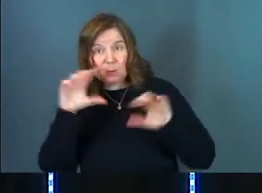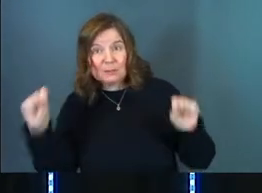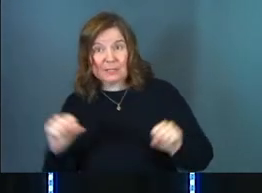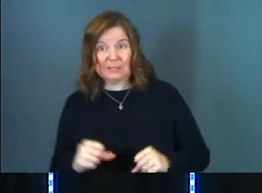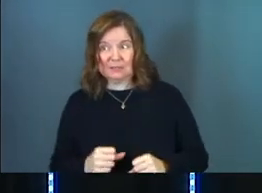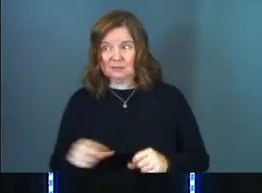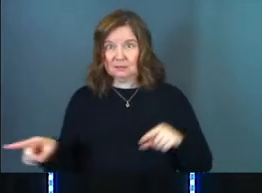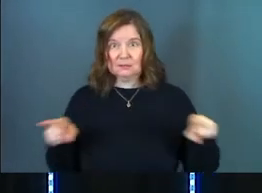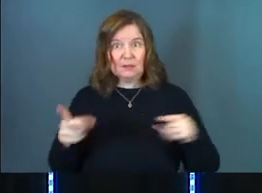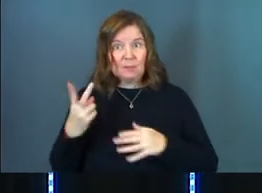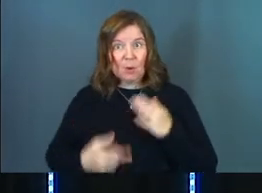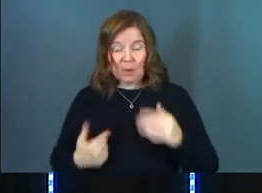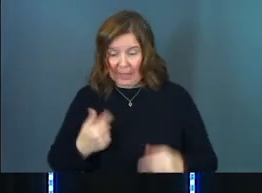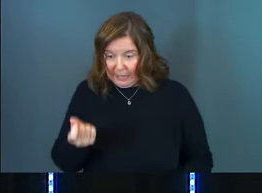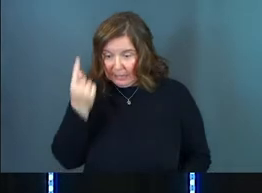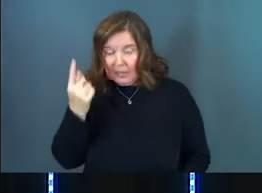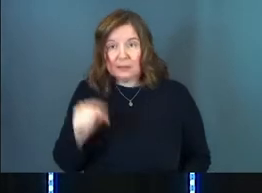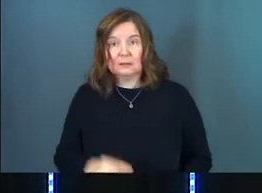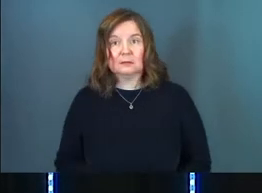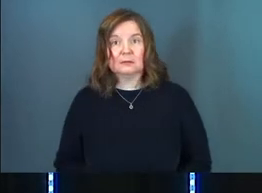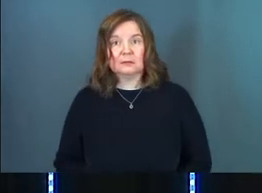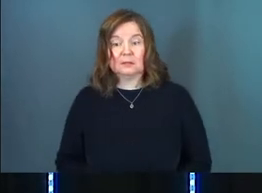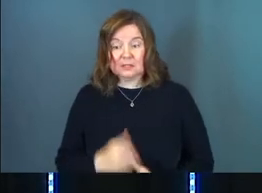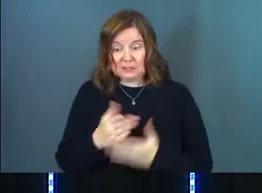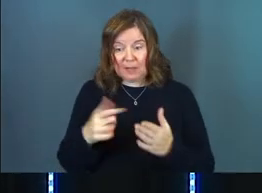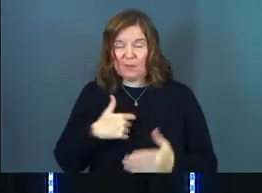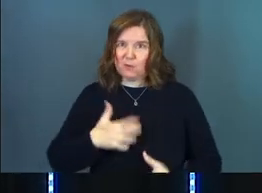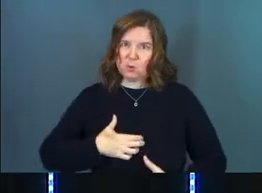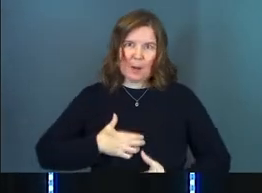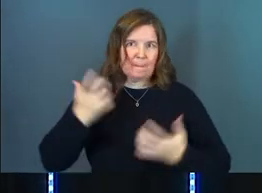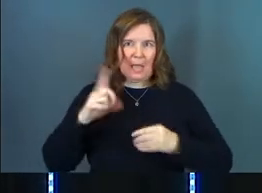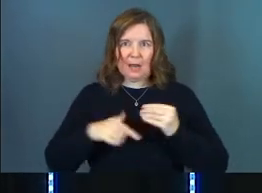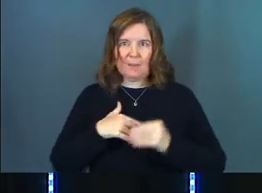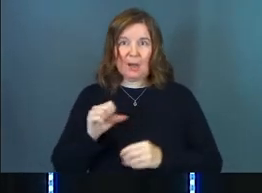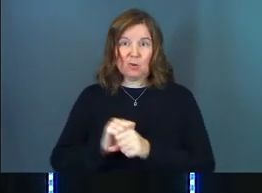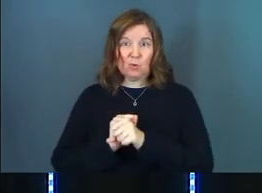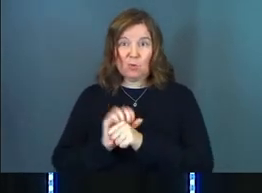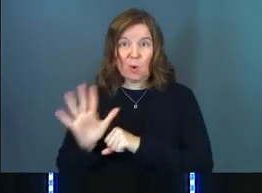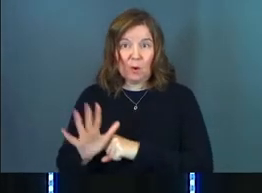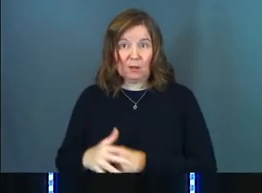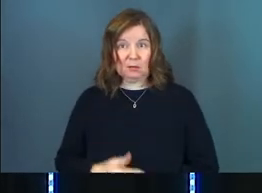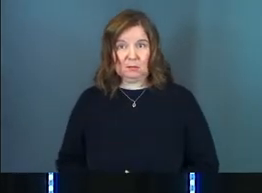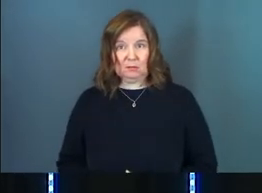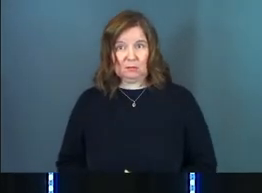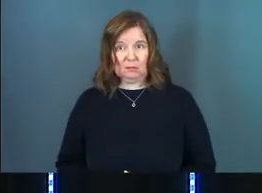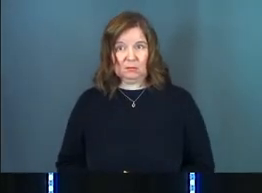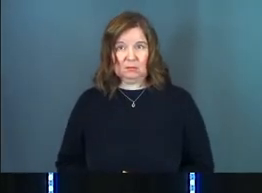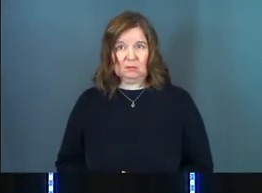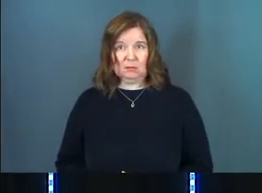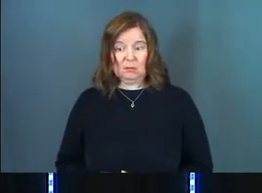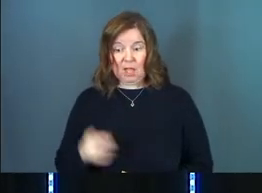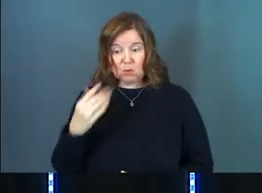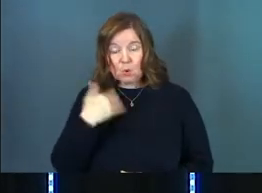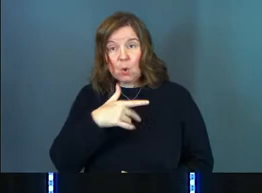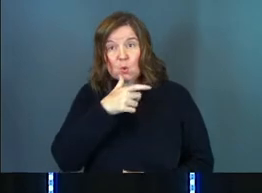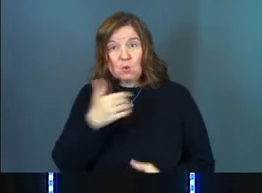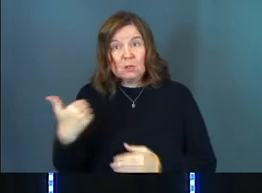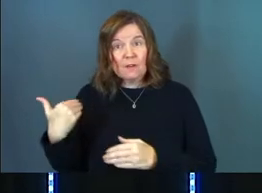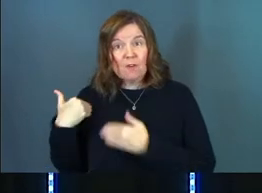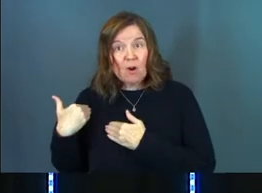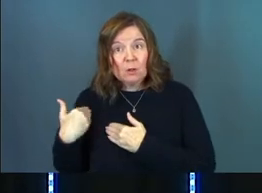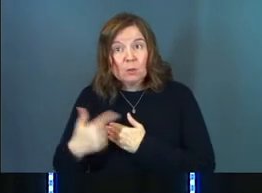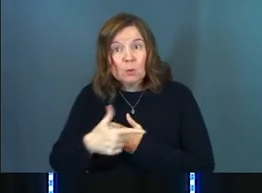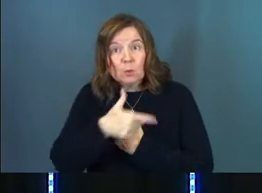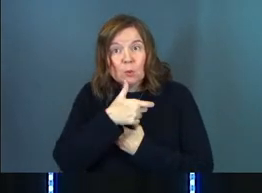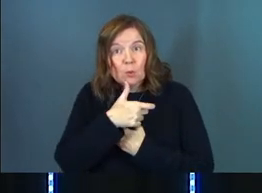president. I get it. Some of you are mad about Corona. And you know whose fault it